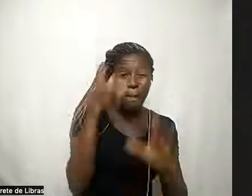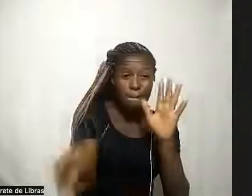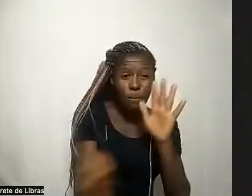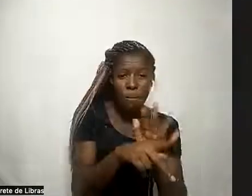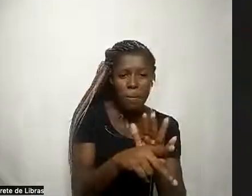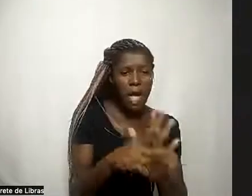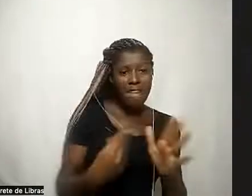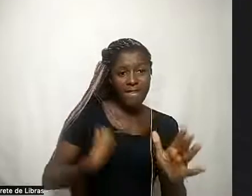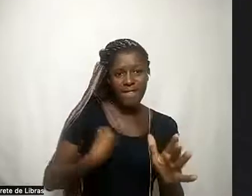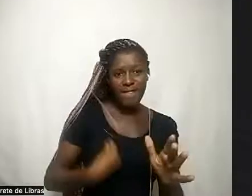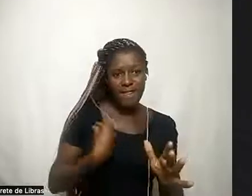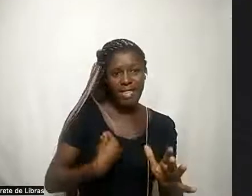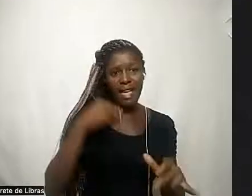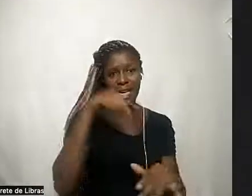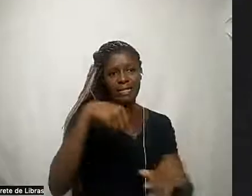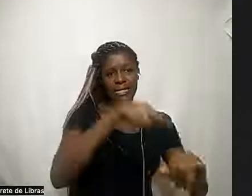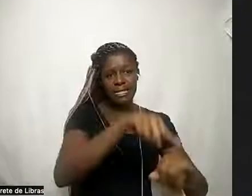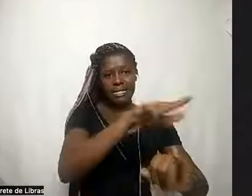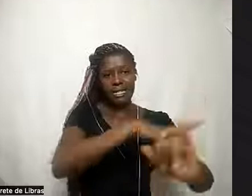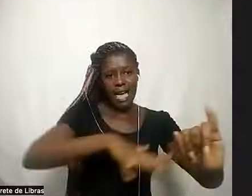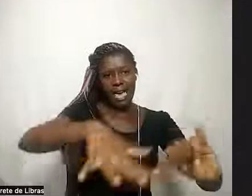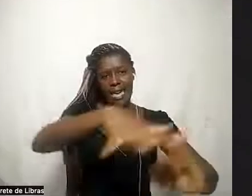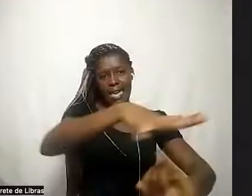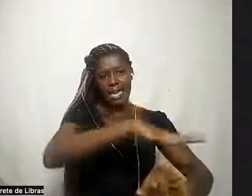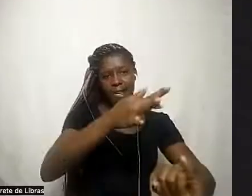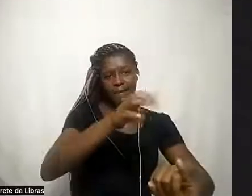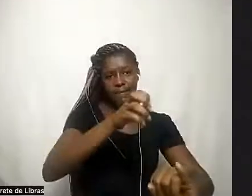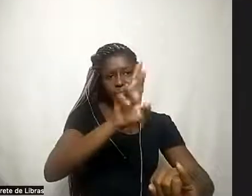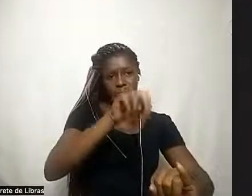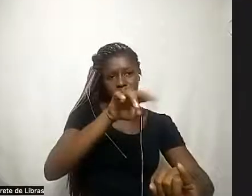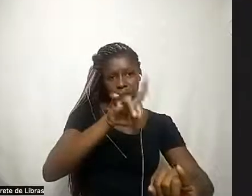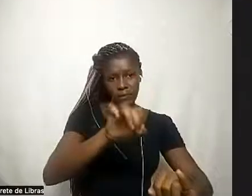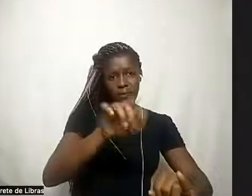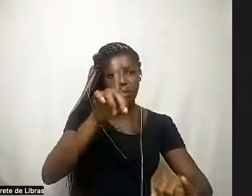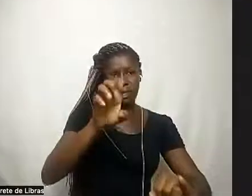This is very nice because they are Fernando de Noronha residents,